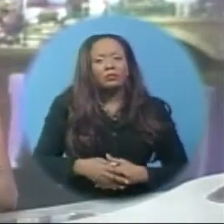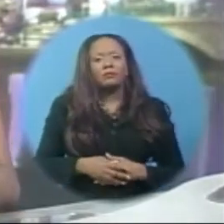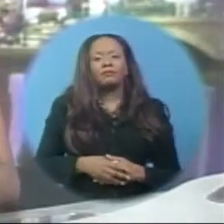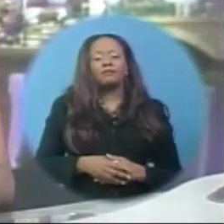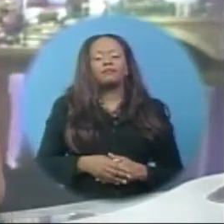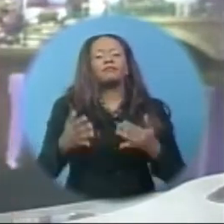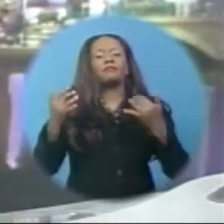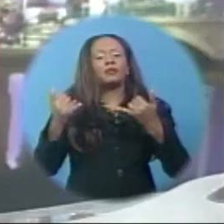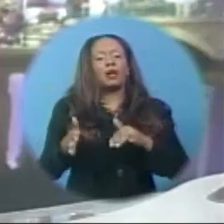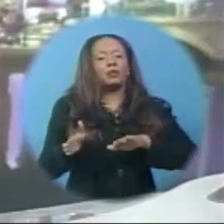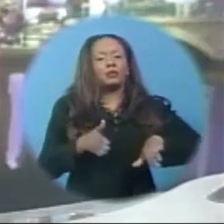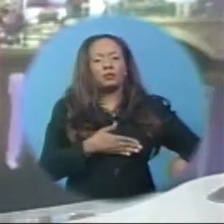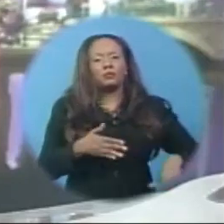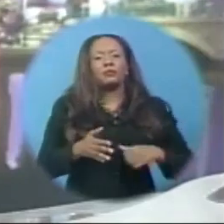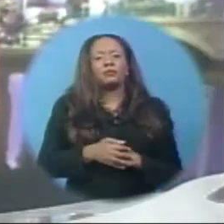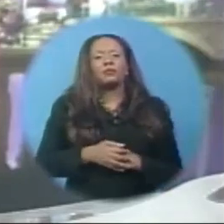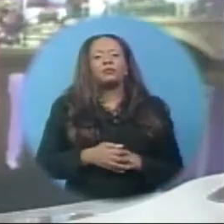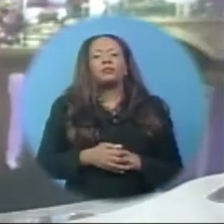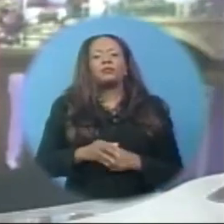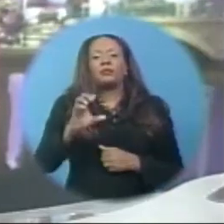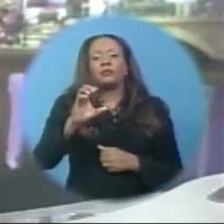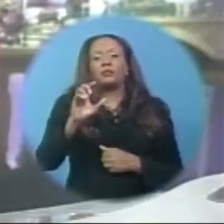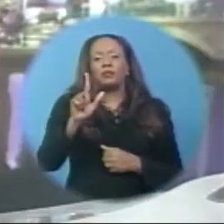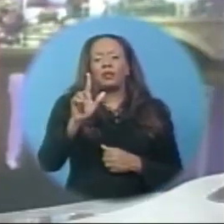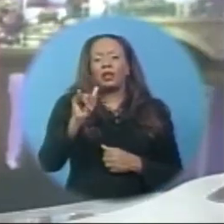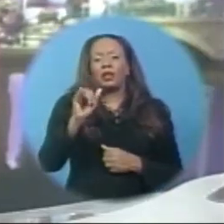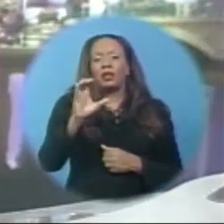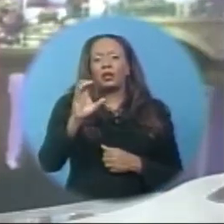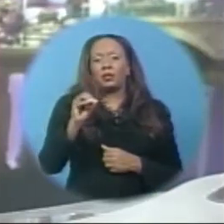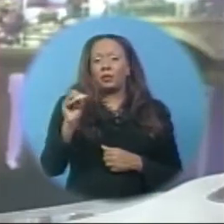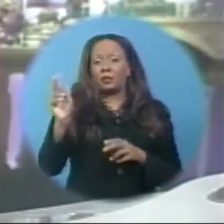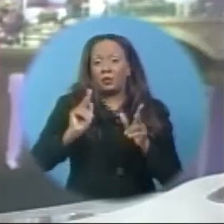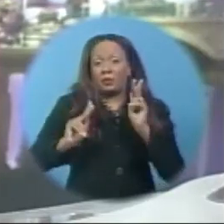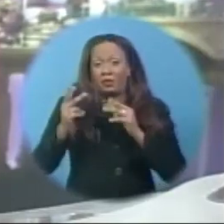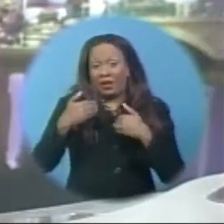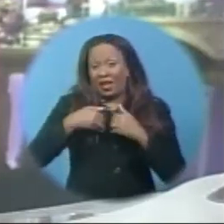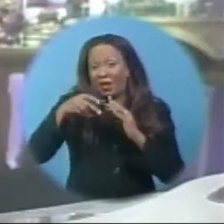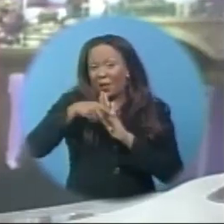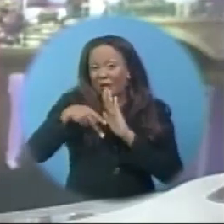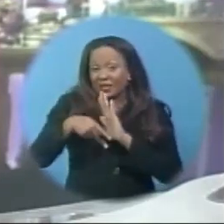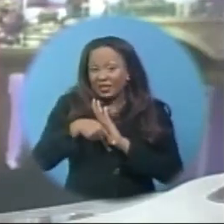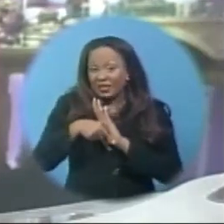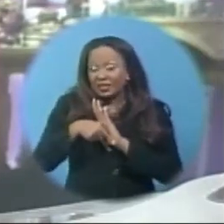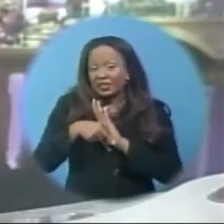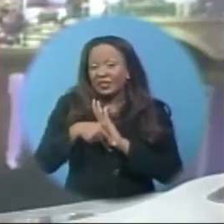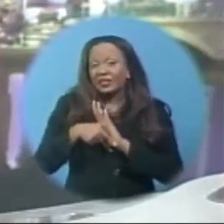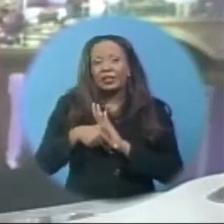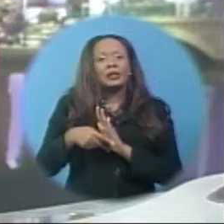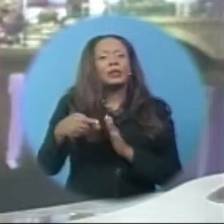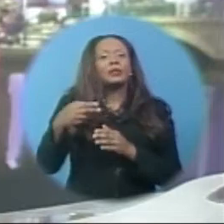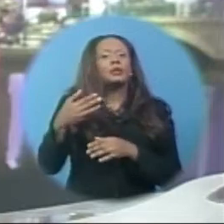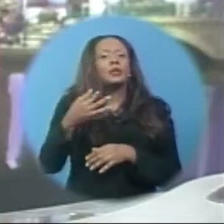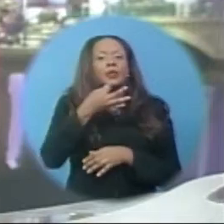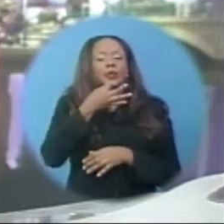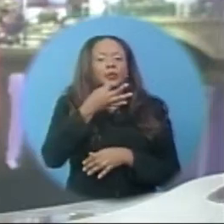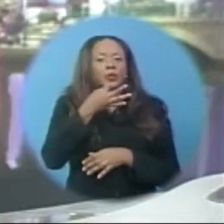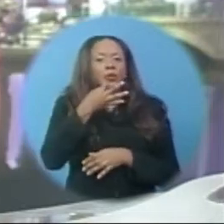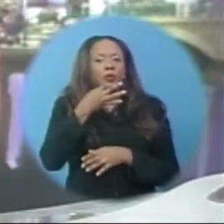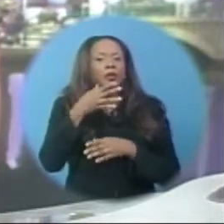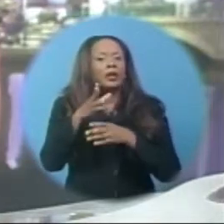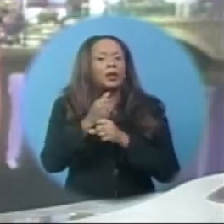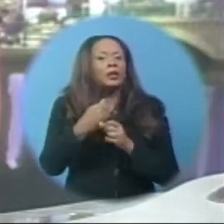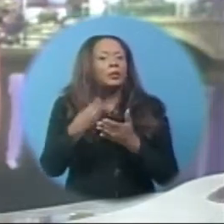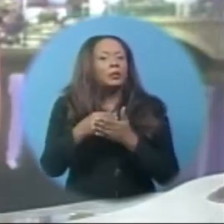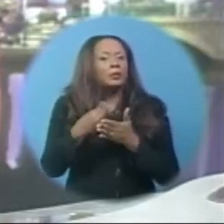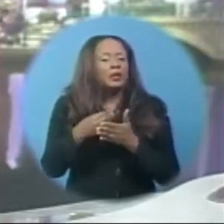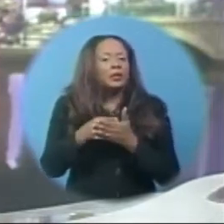turn now to the upper house and hear that CLICO policyholders are one step closer to getting what's owed to them by the failed insurance company. That's